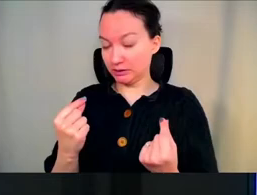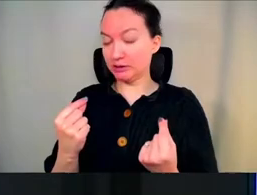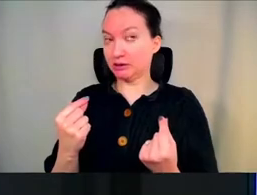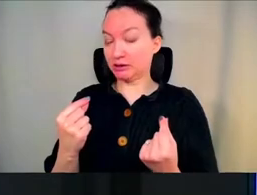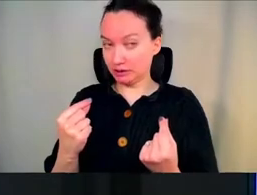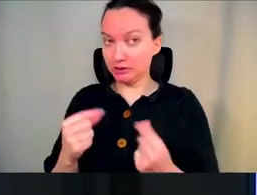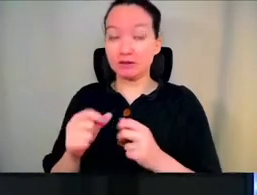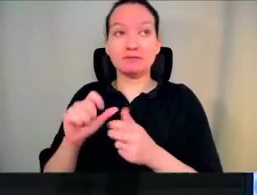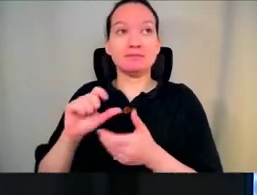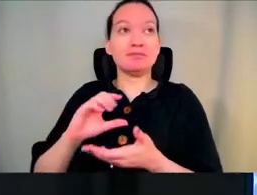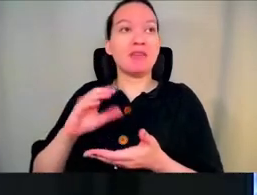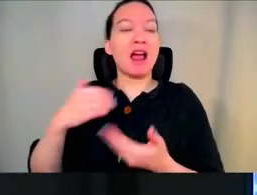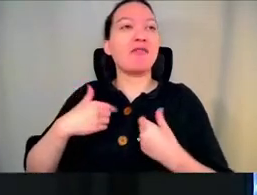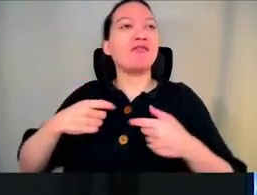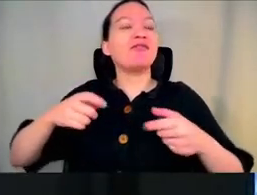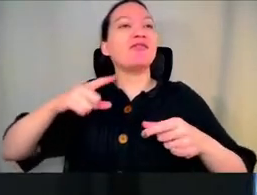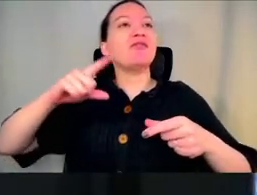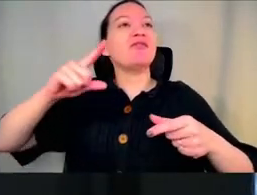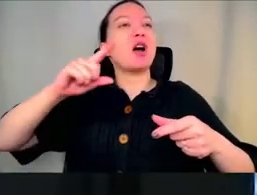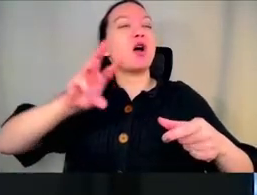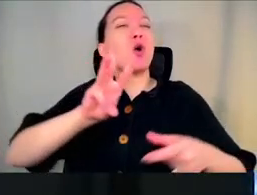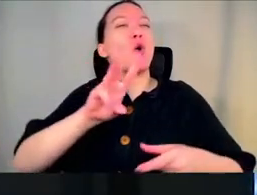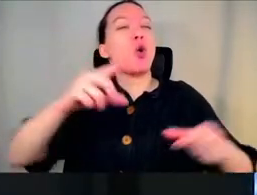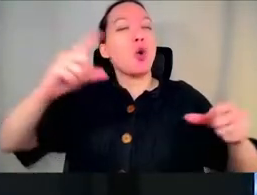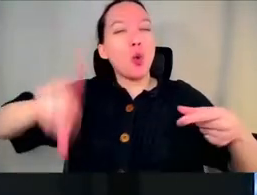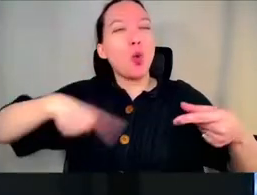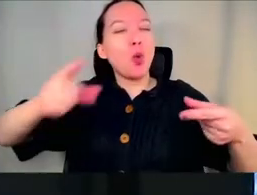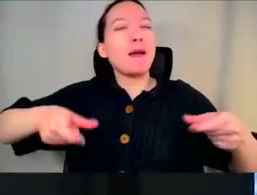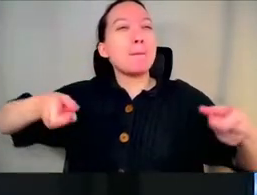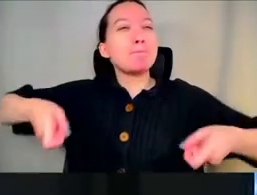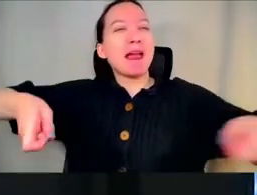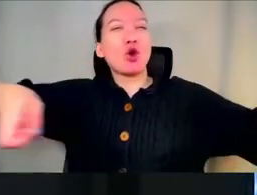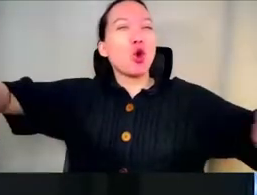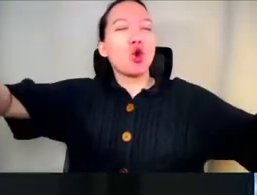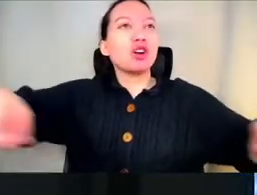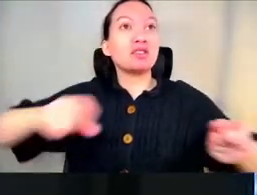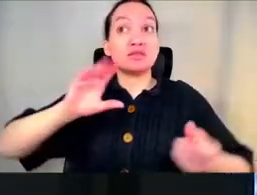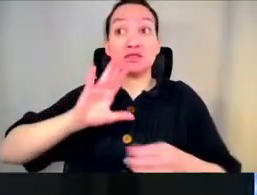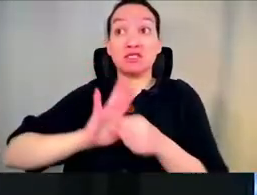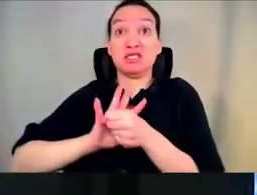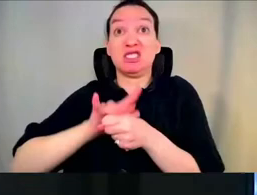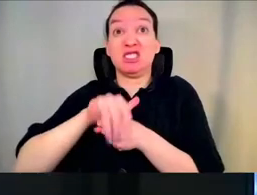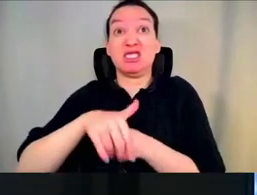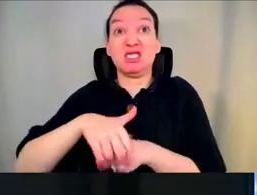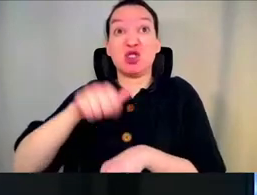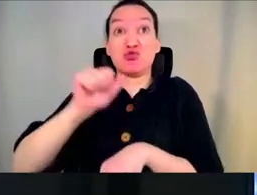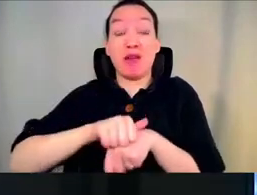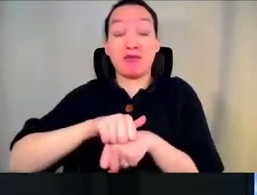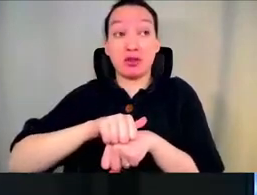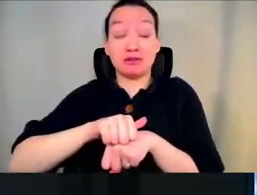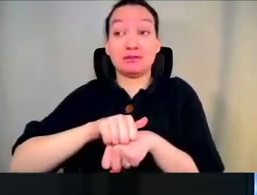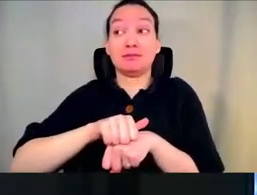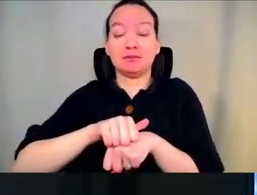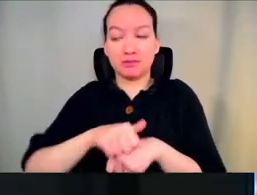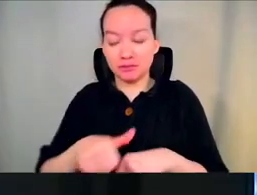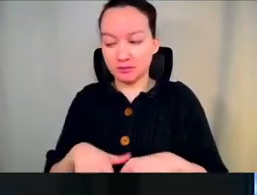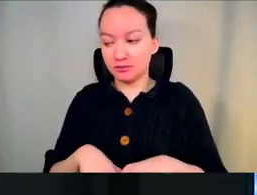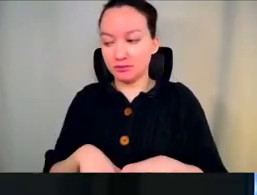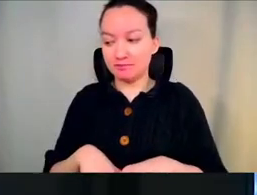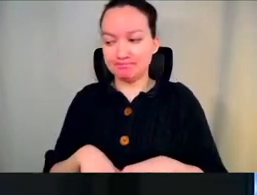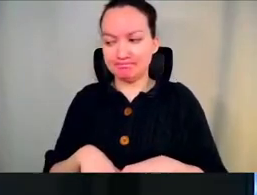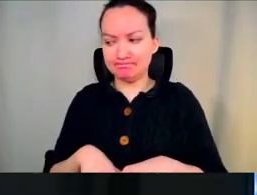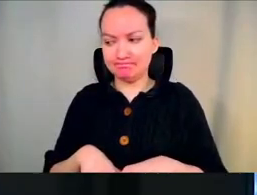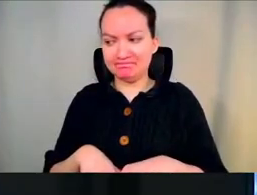we load up a wheelbarrow to over the limit of what you should load a wheelbarrow to, of gravel, okay? And then we're